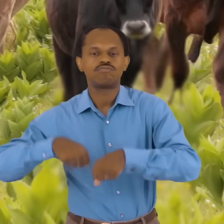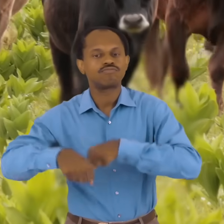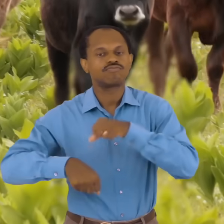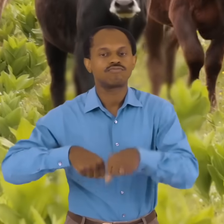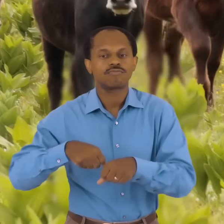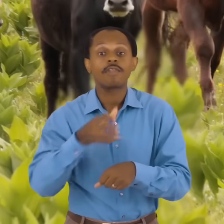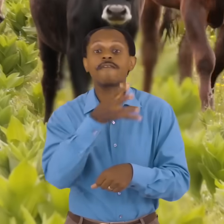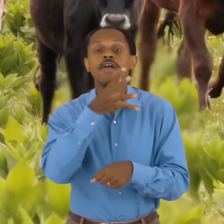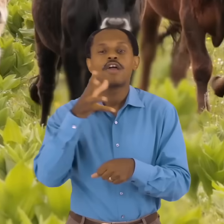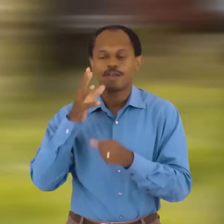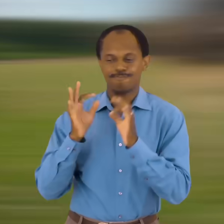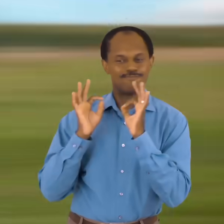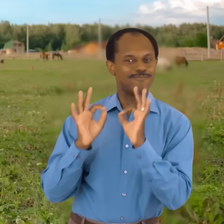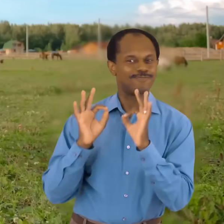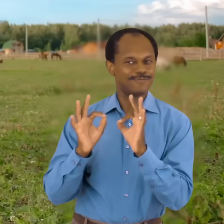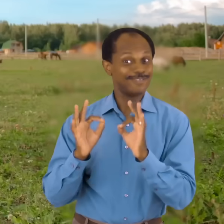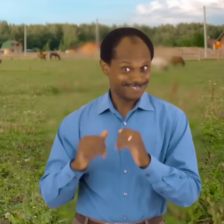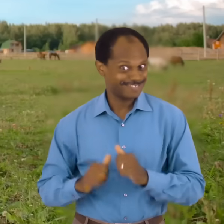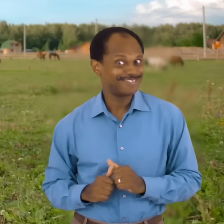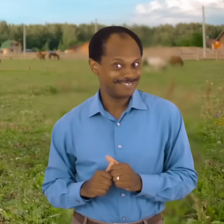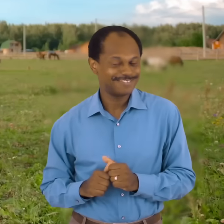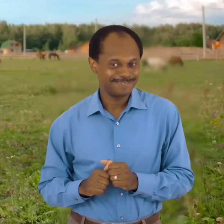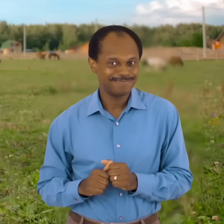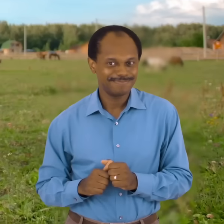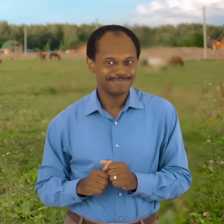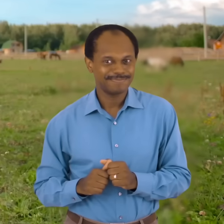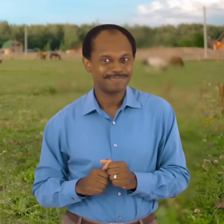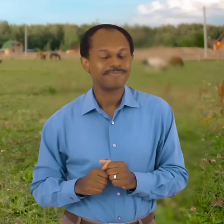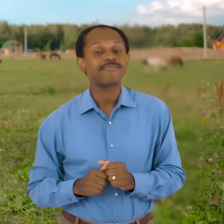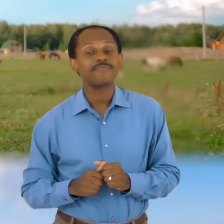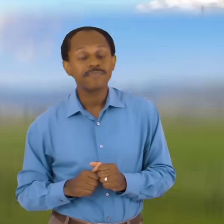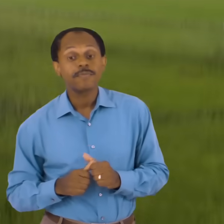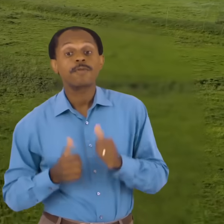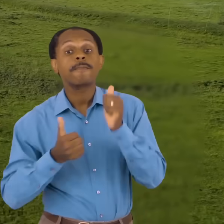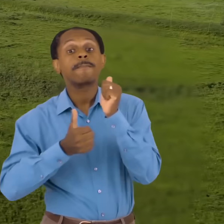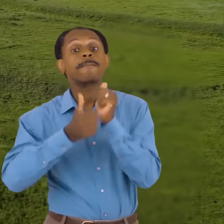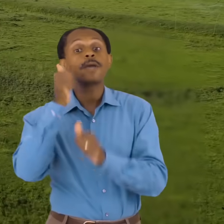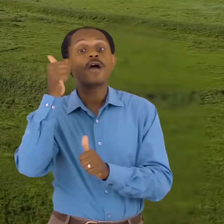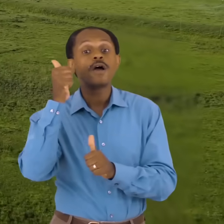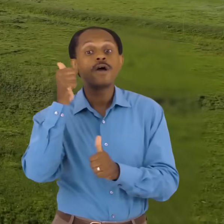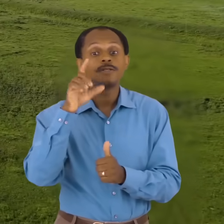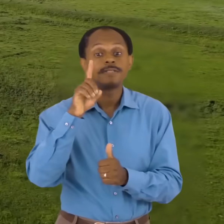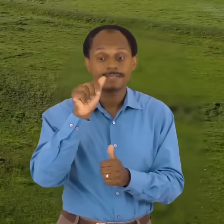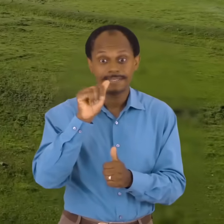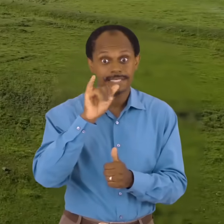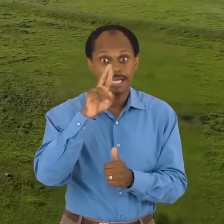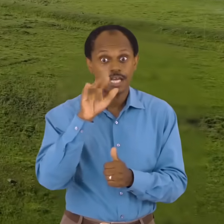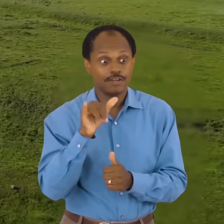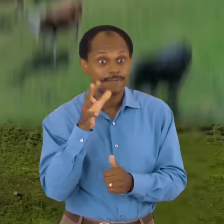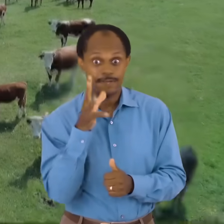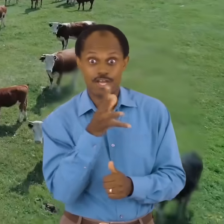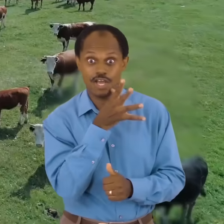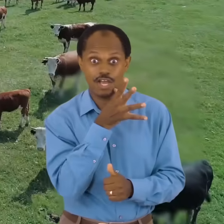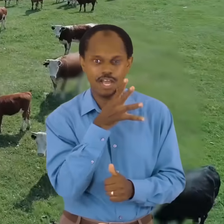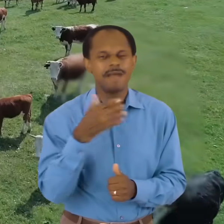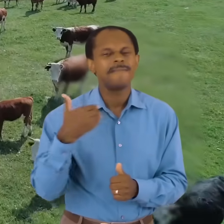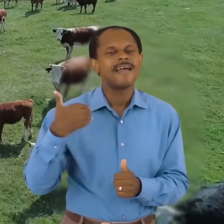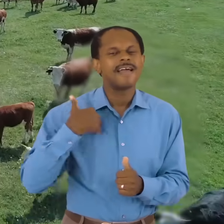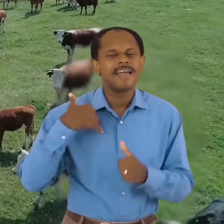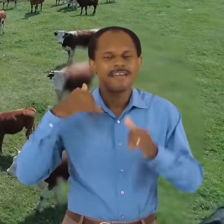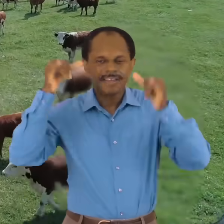why farms are a great place for them to live most dairy farms have more than 1